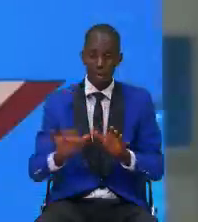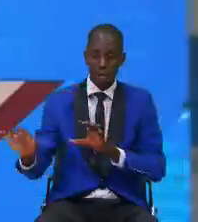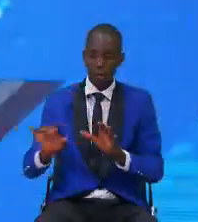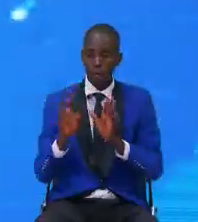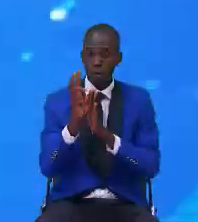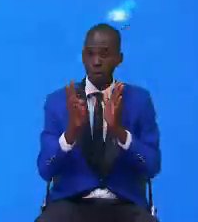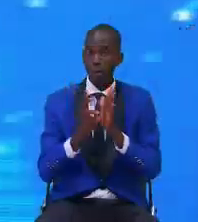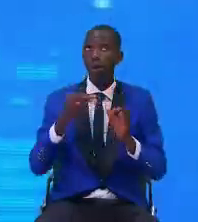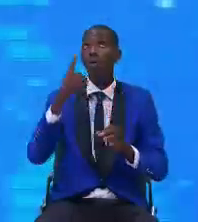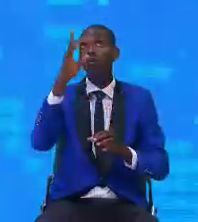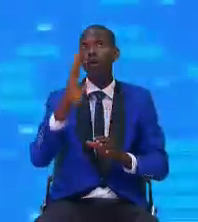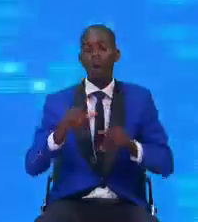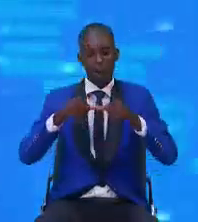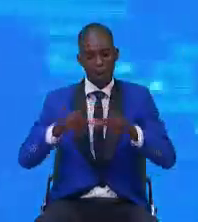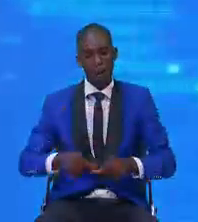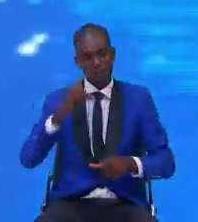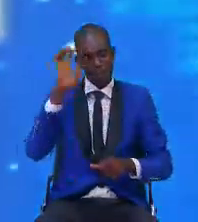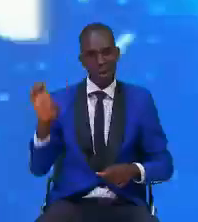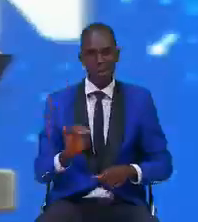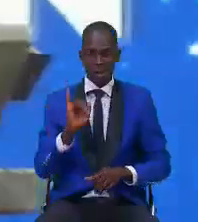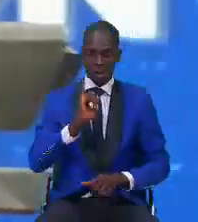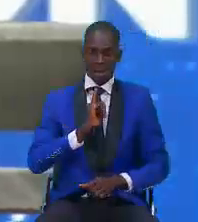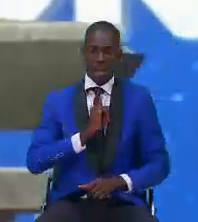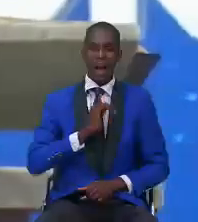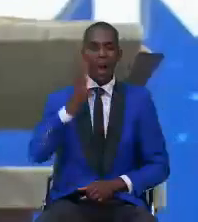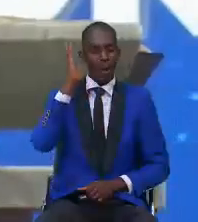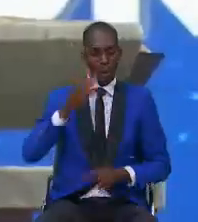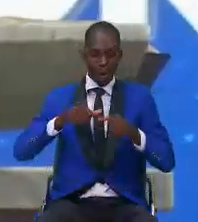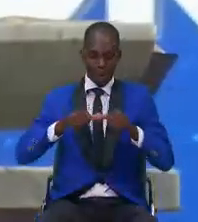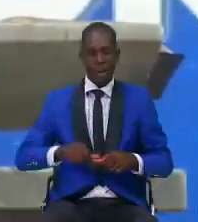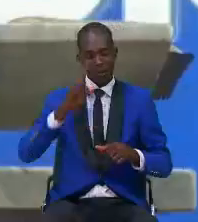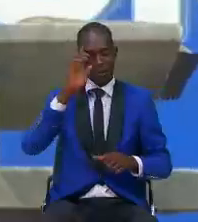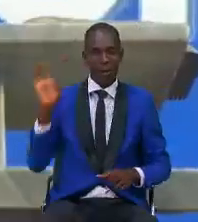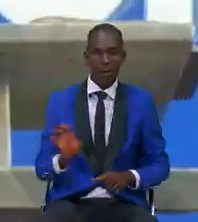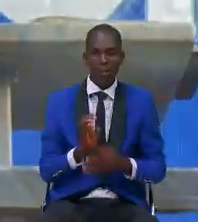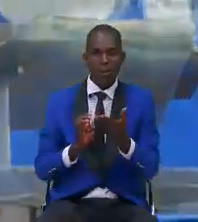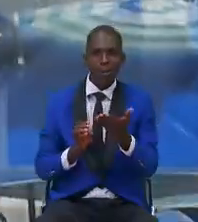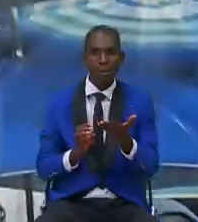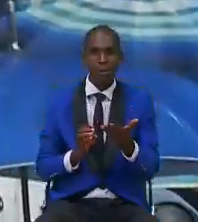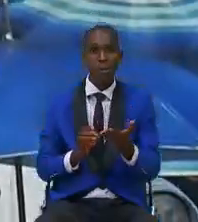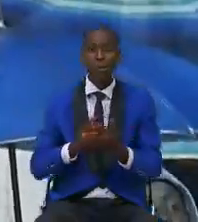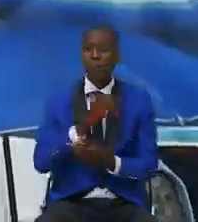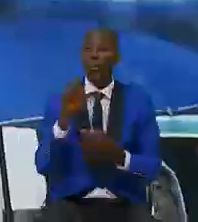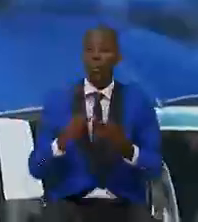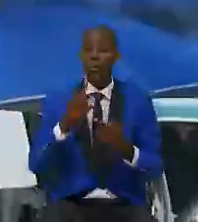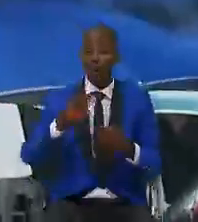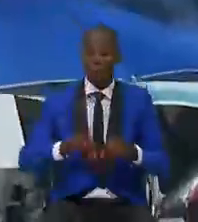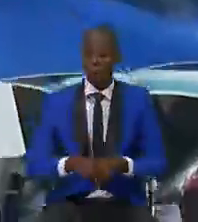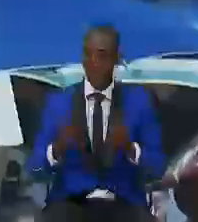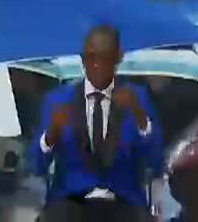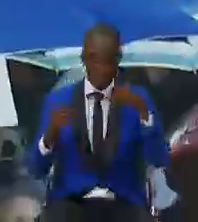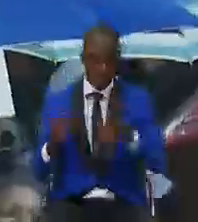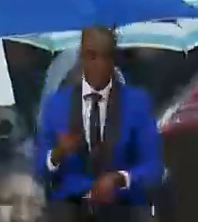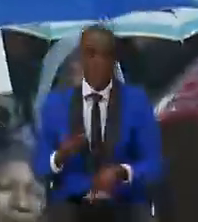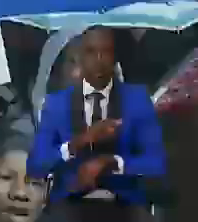doeth the will of God abideth forever. I will abide forever. I said, I will abide forever. When